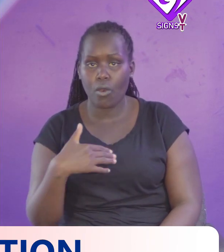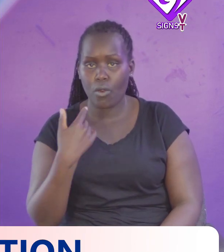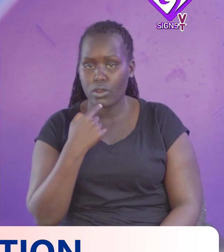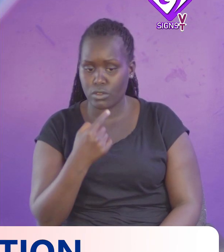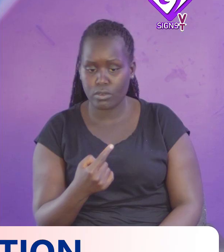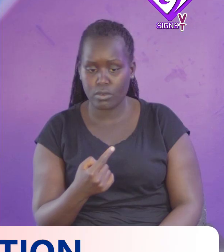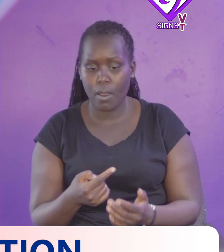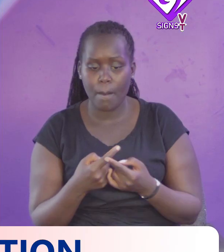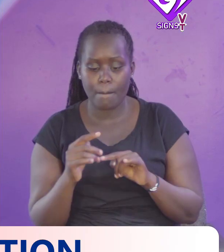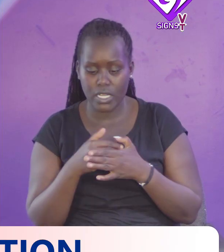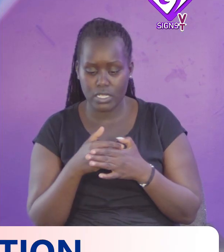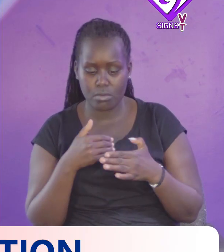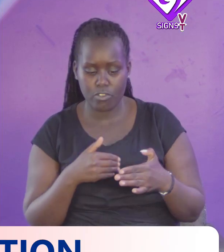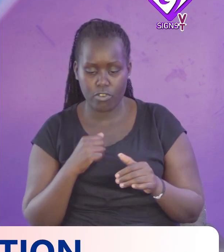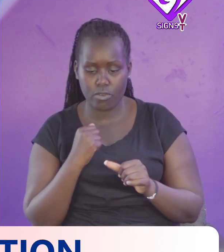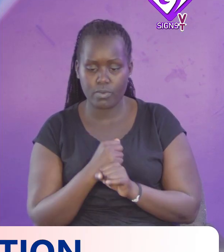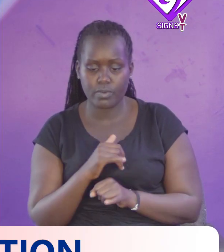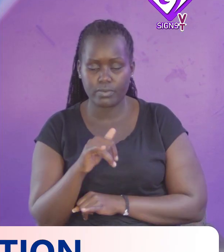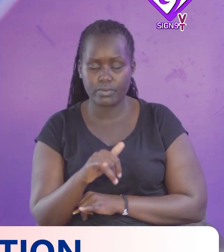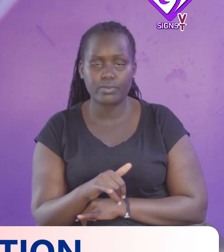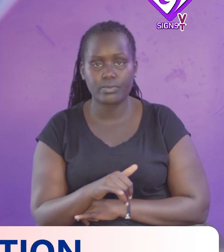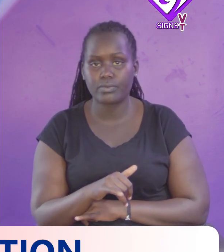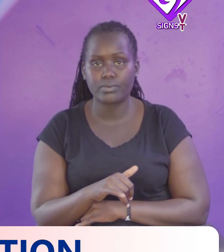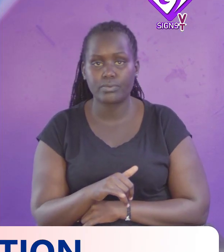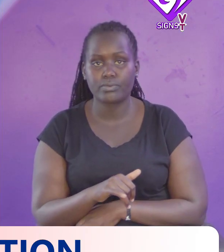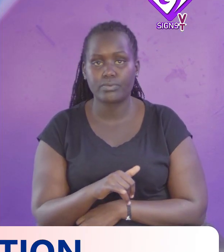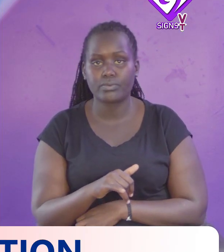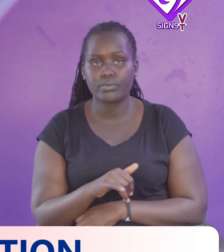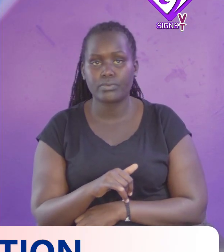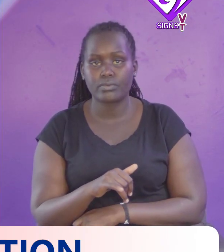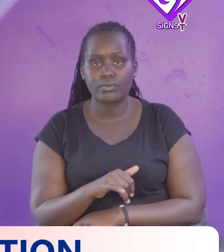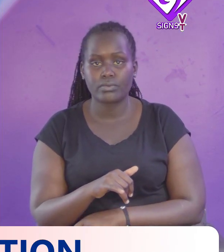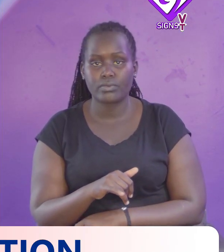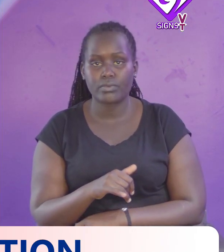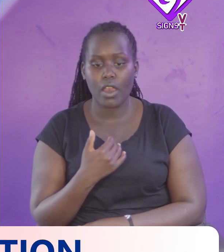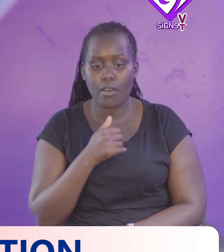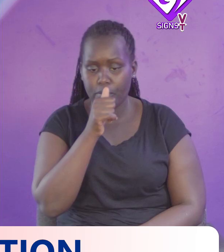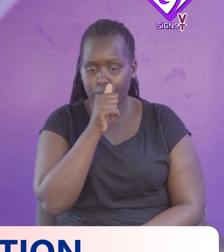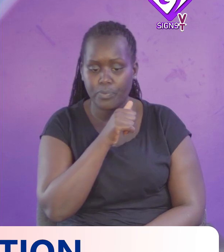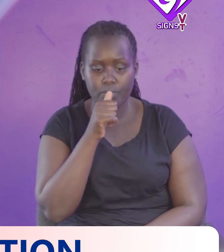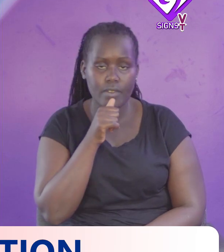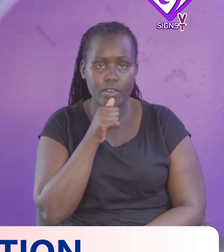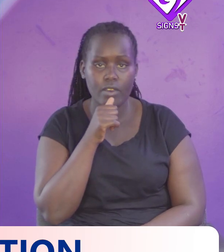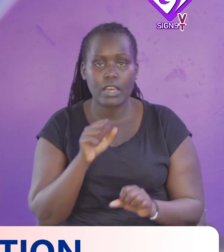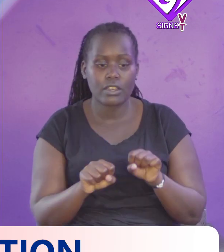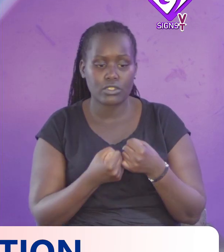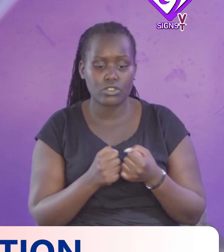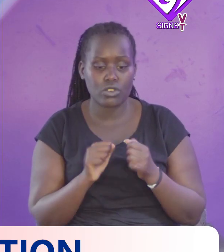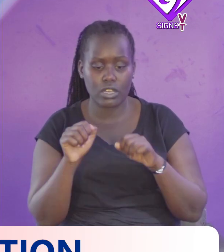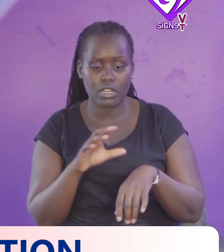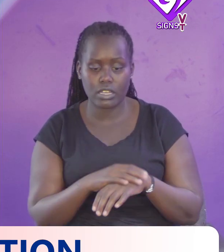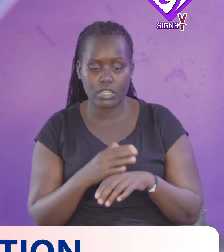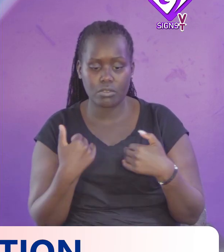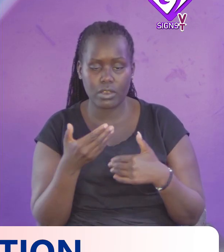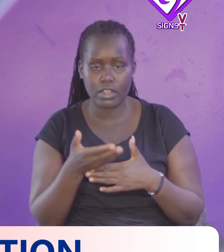but before we do that, I have my private socials. You can get in there and also give me a comment.